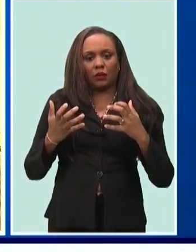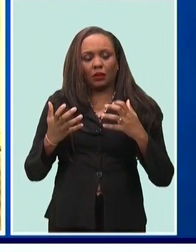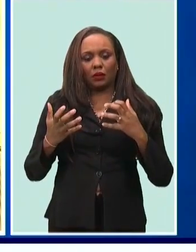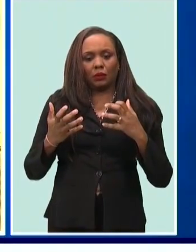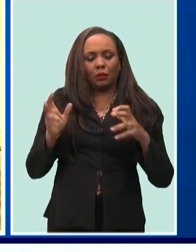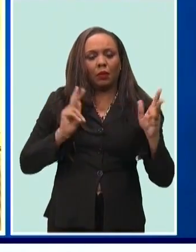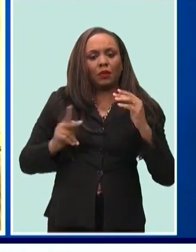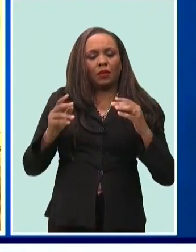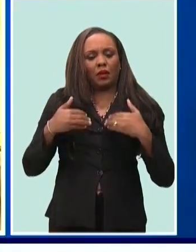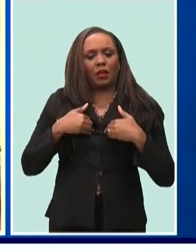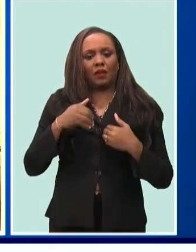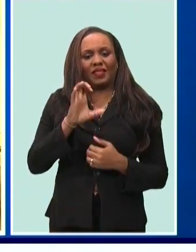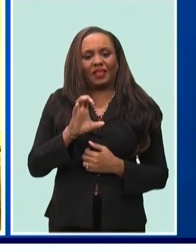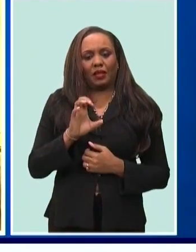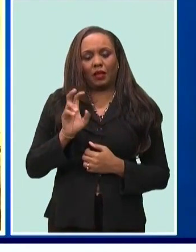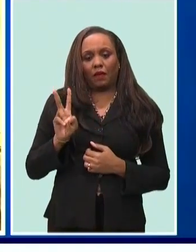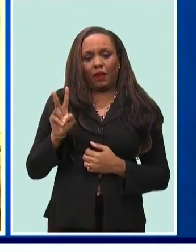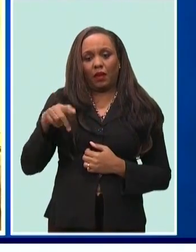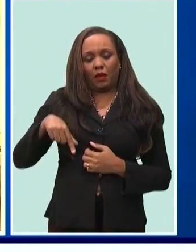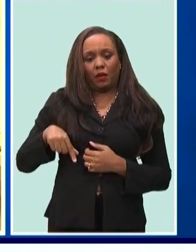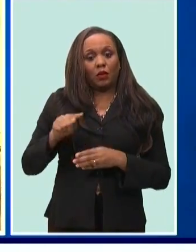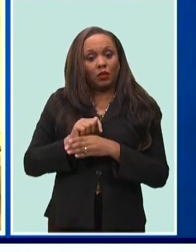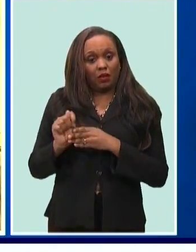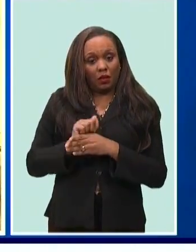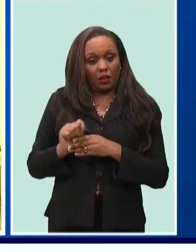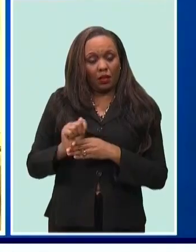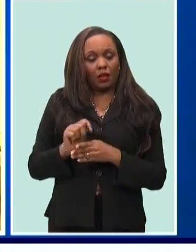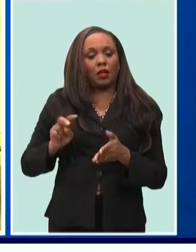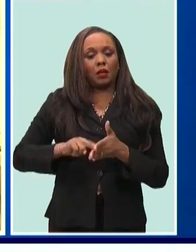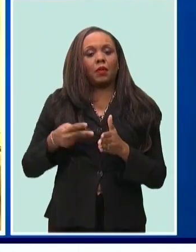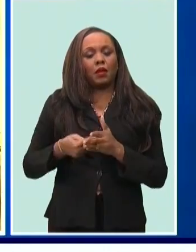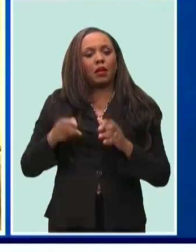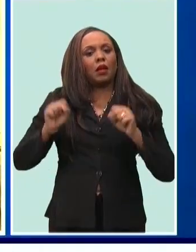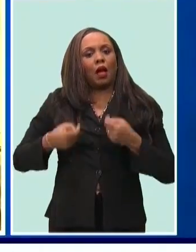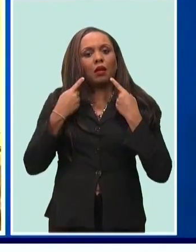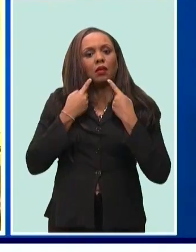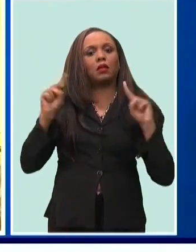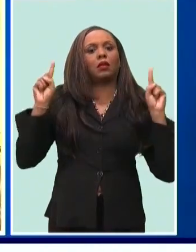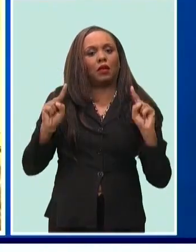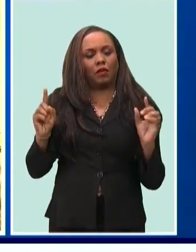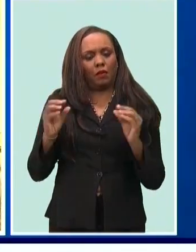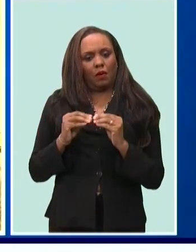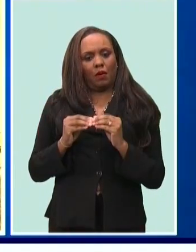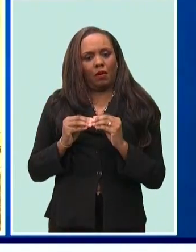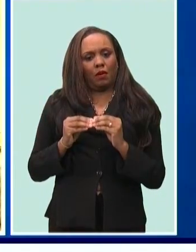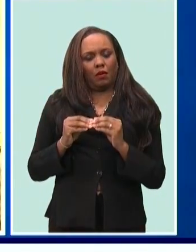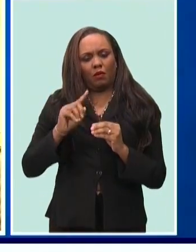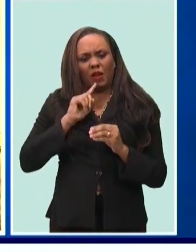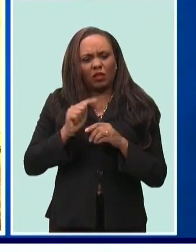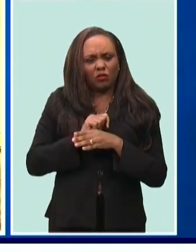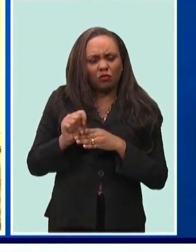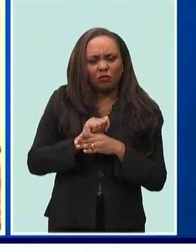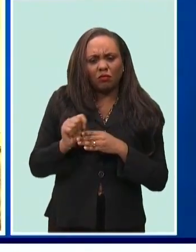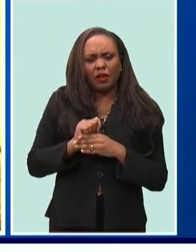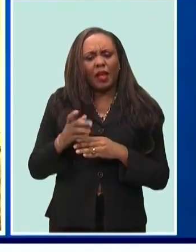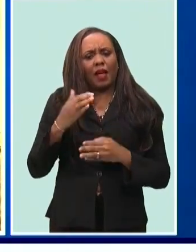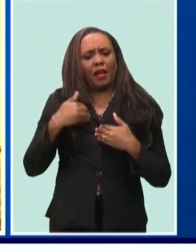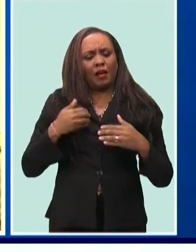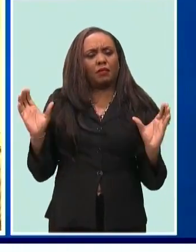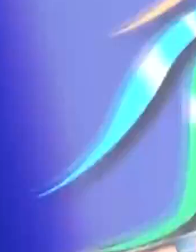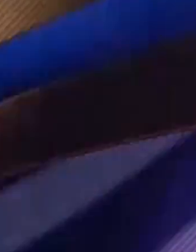MVQs allows workers to be able to achieve more by expanding, being trained, and being